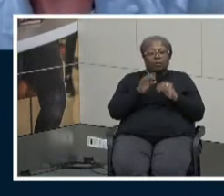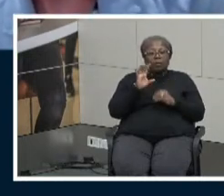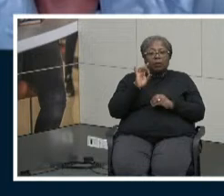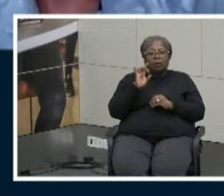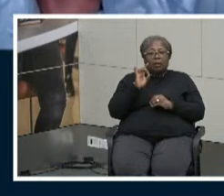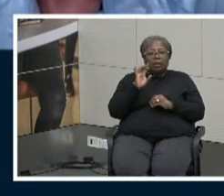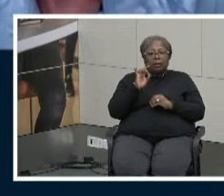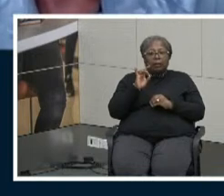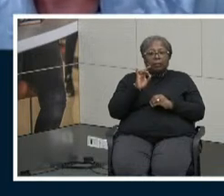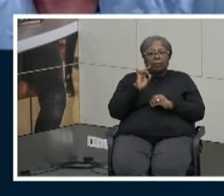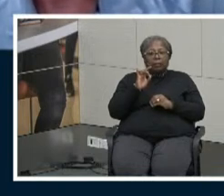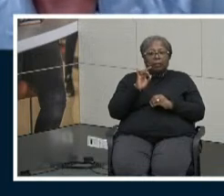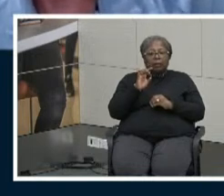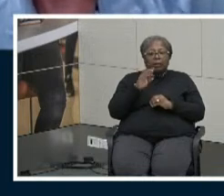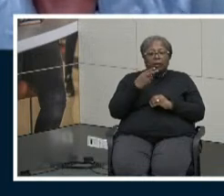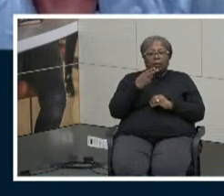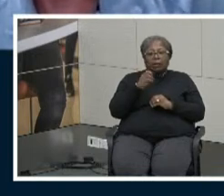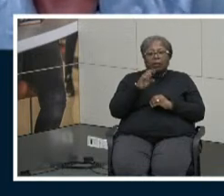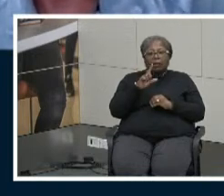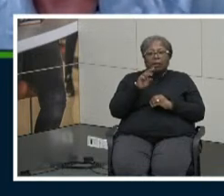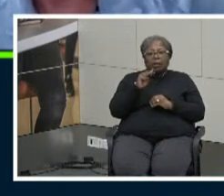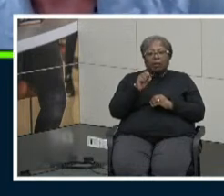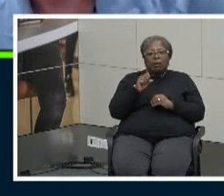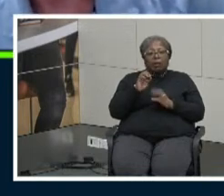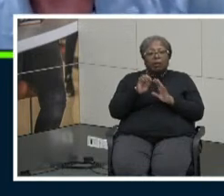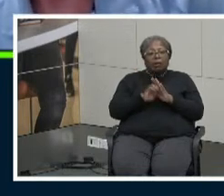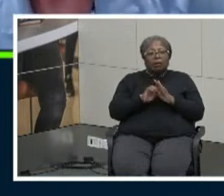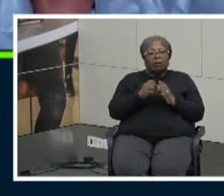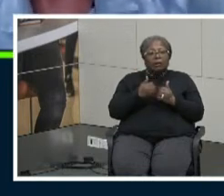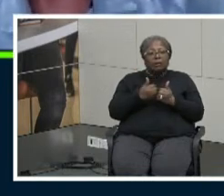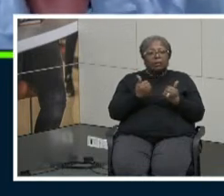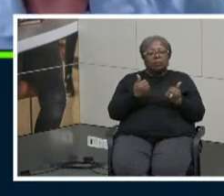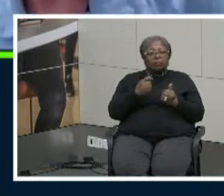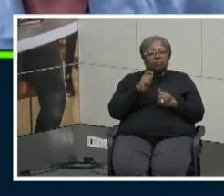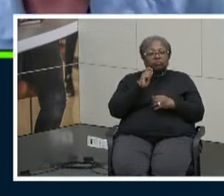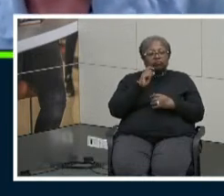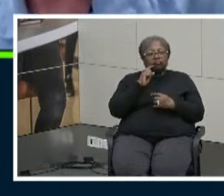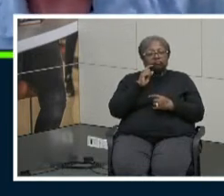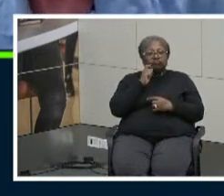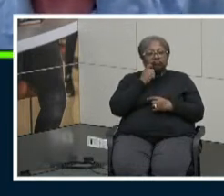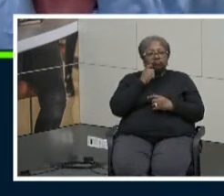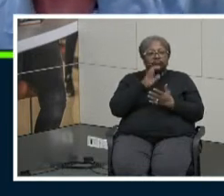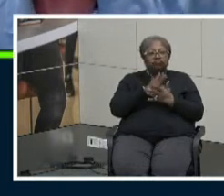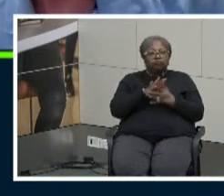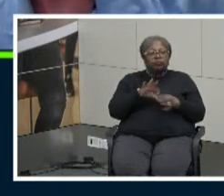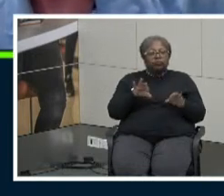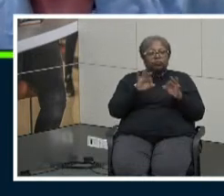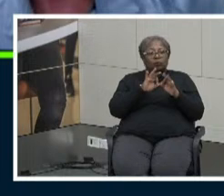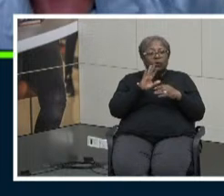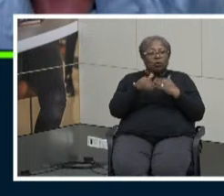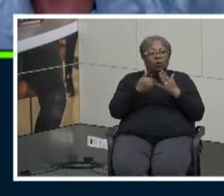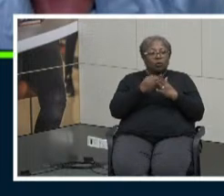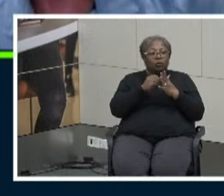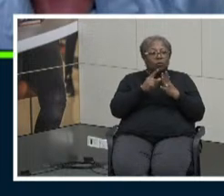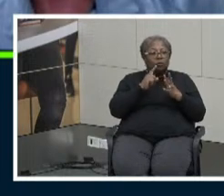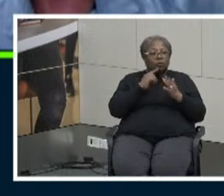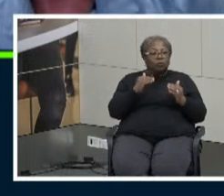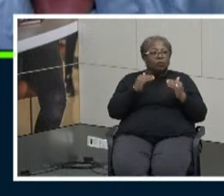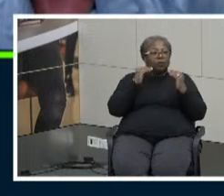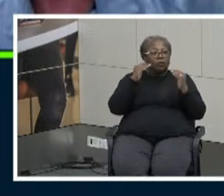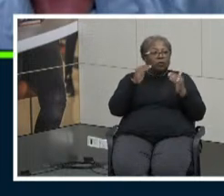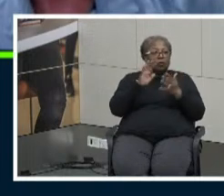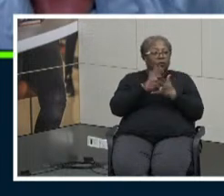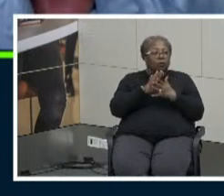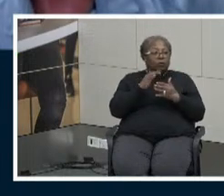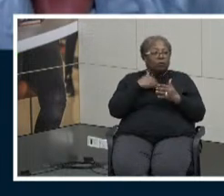eight elm's Elementary as a separate and unique school I think it is very important that all students at this High performing school have a shared